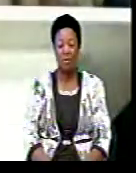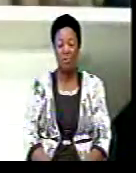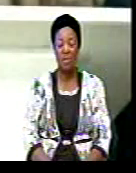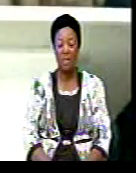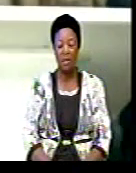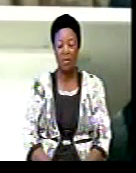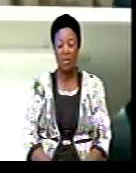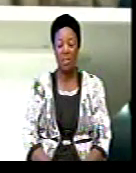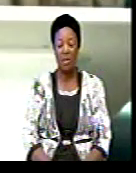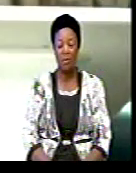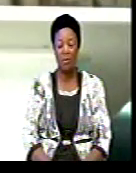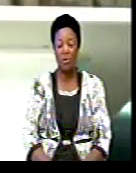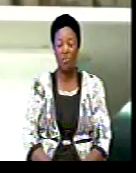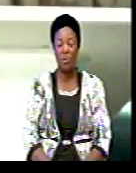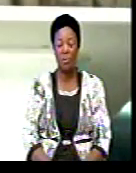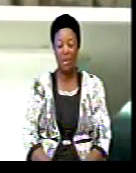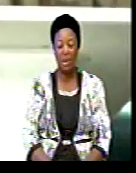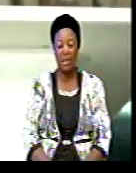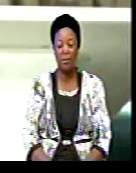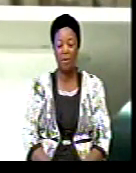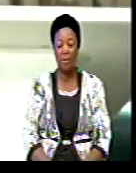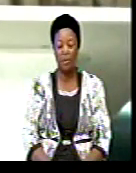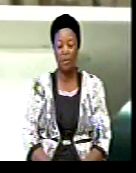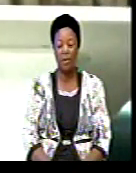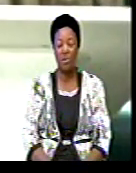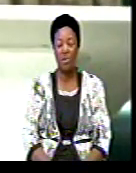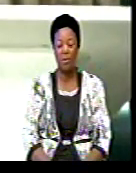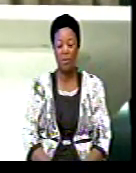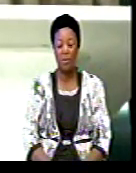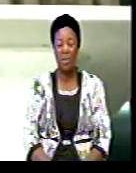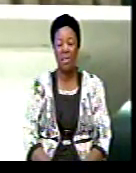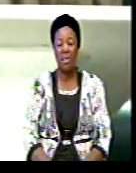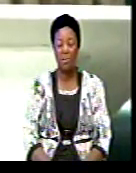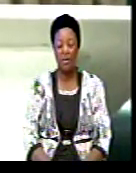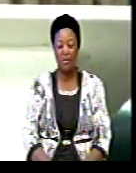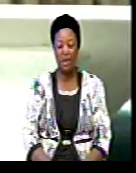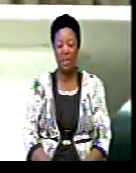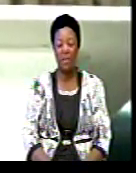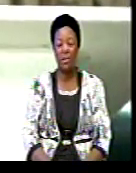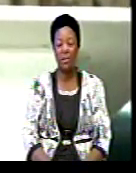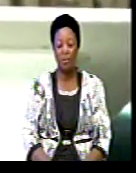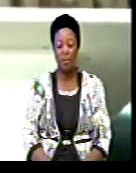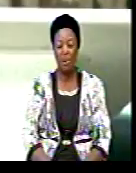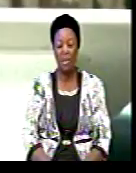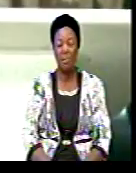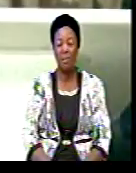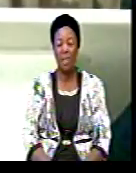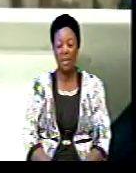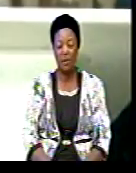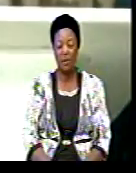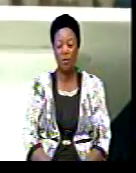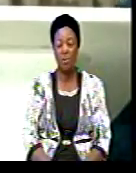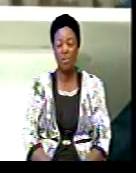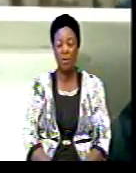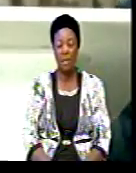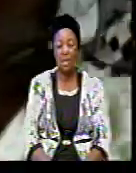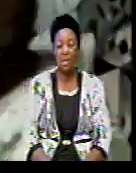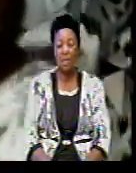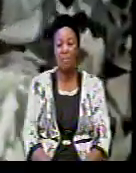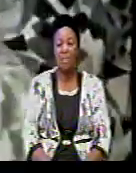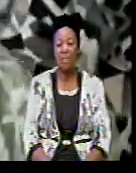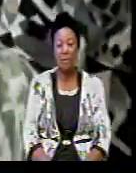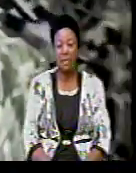This is the second but to the last night. Tomorrow we'll be coming to an end to this